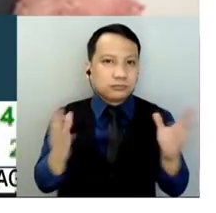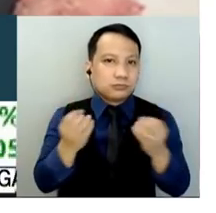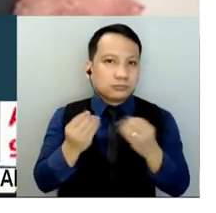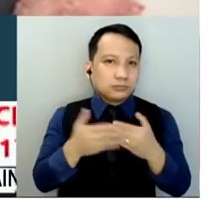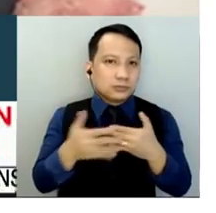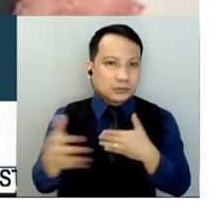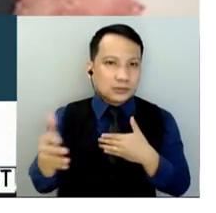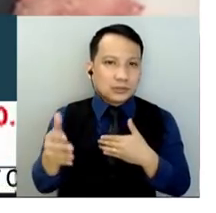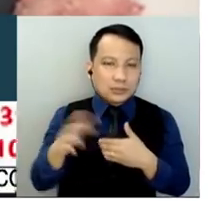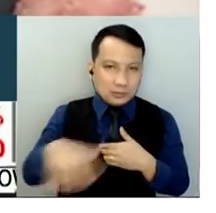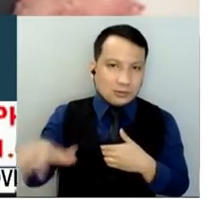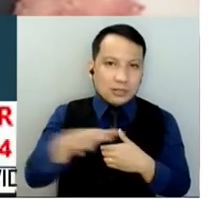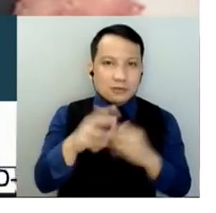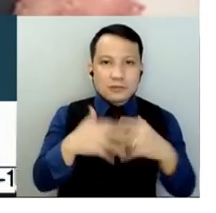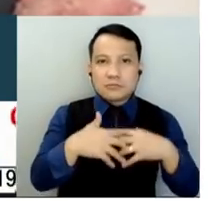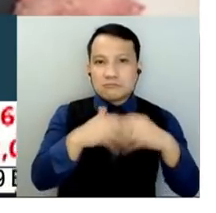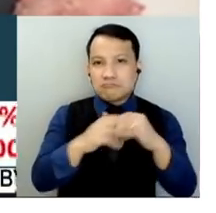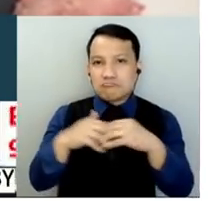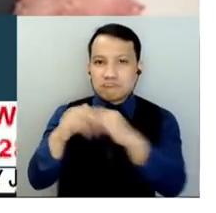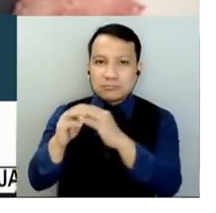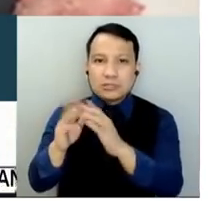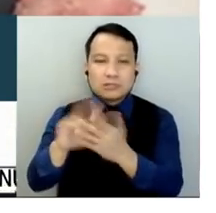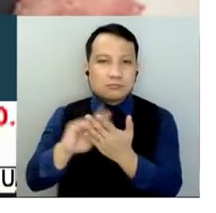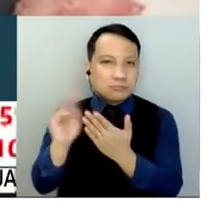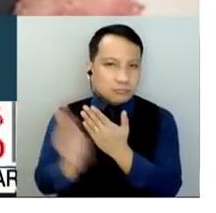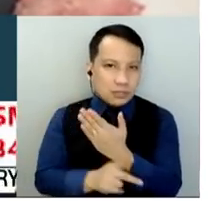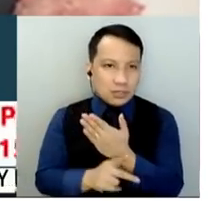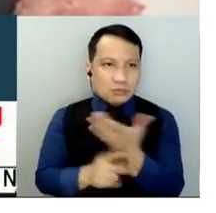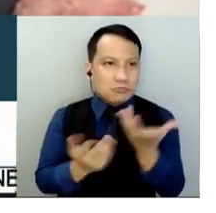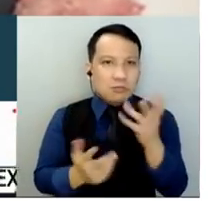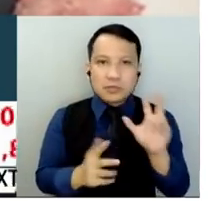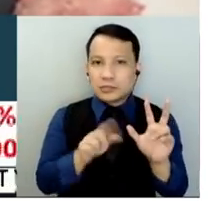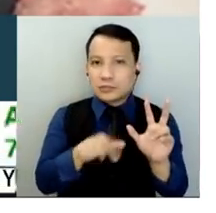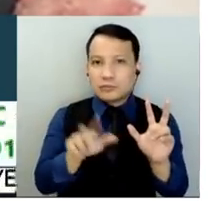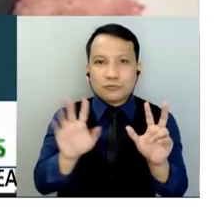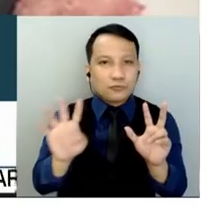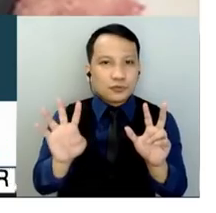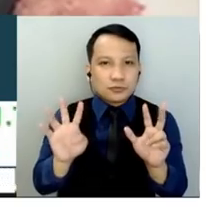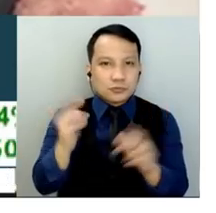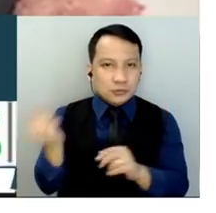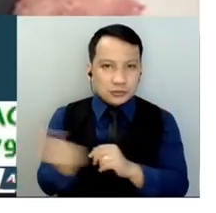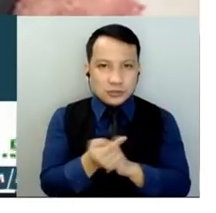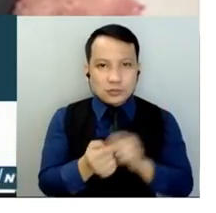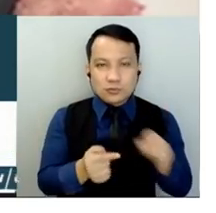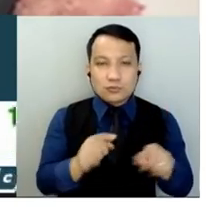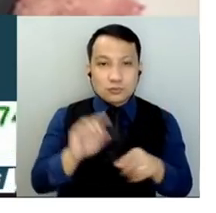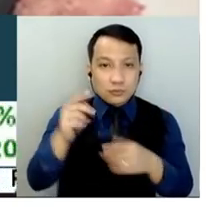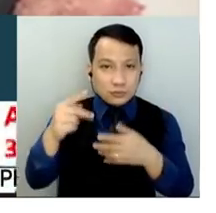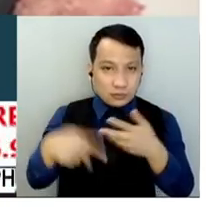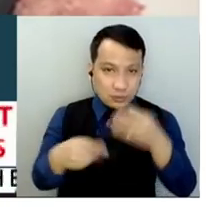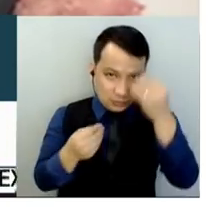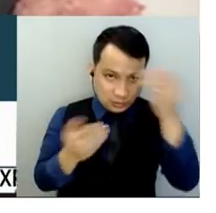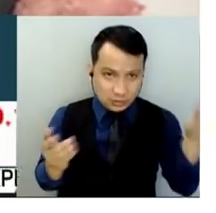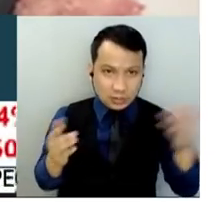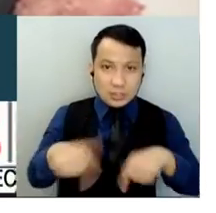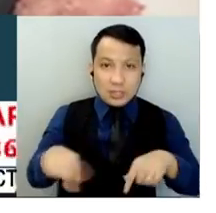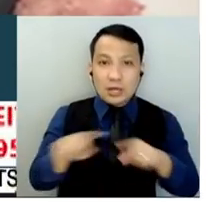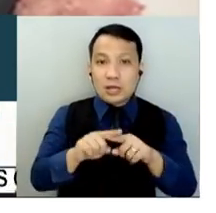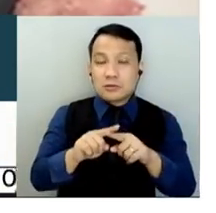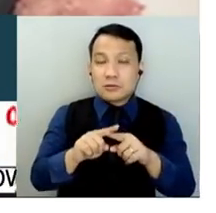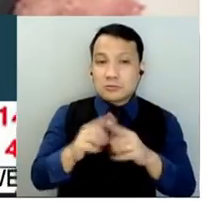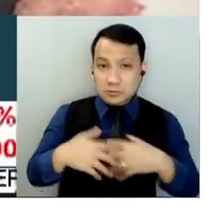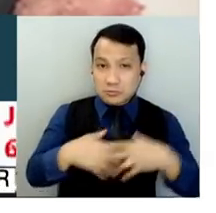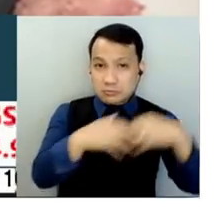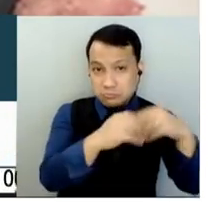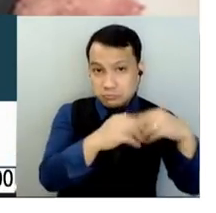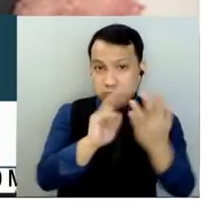for infrastructure projects, meaning it's somewhere between 3 to 4 for every 1 peso that you put in for an infrastructure